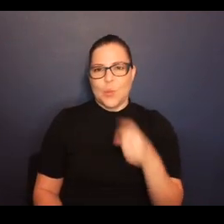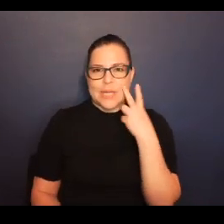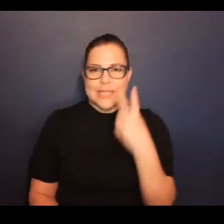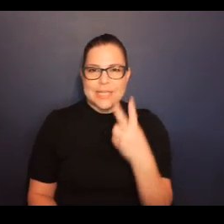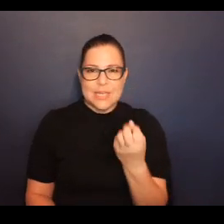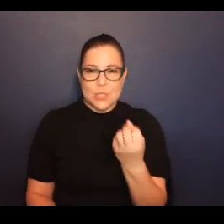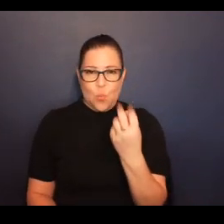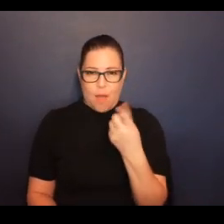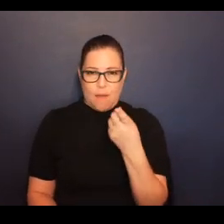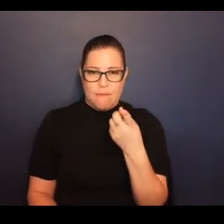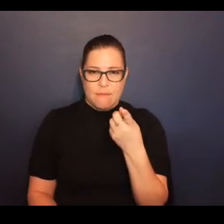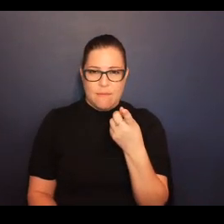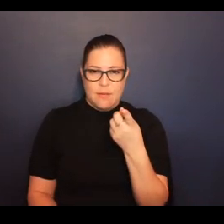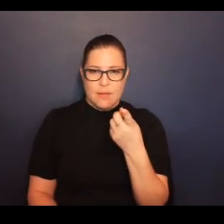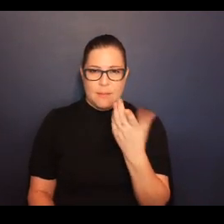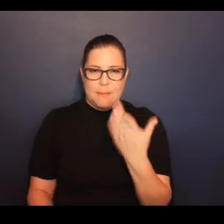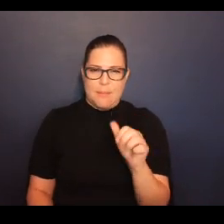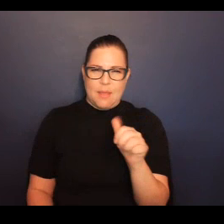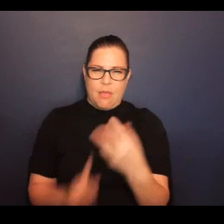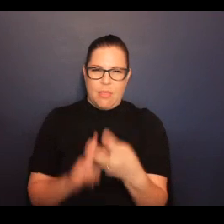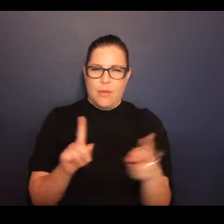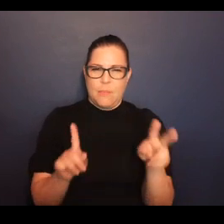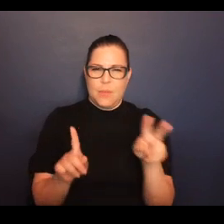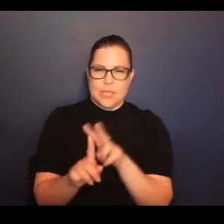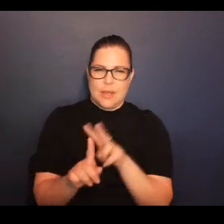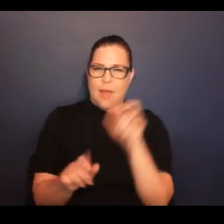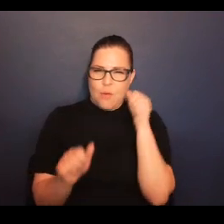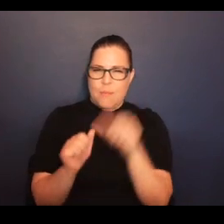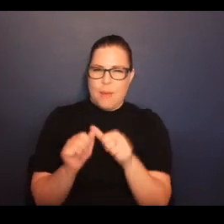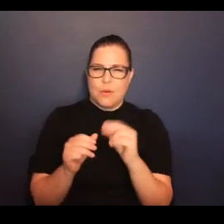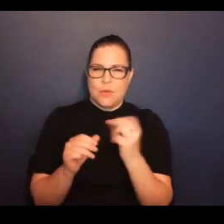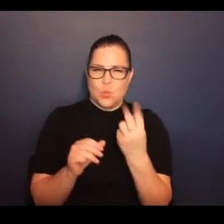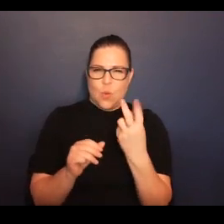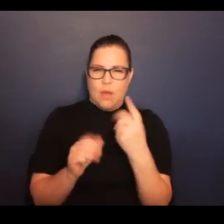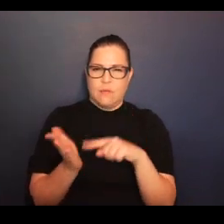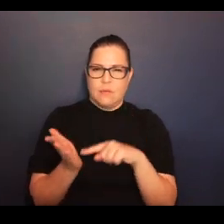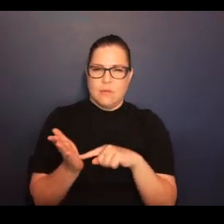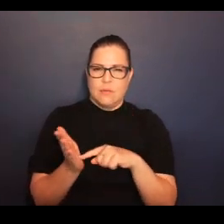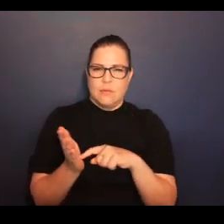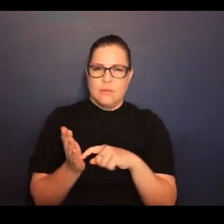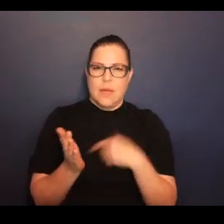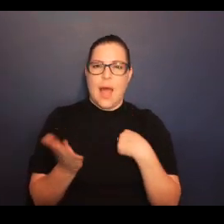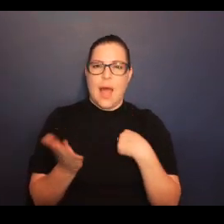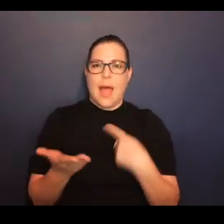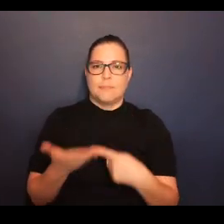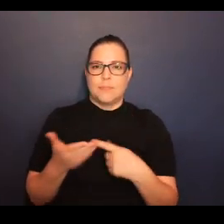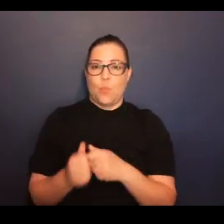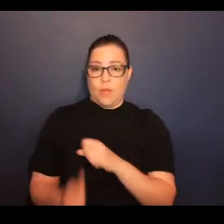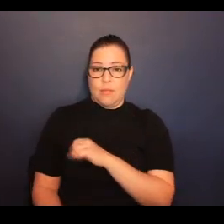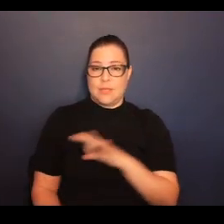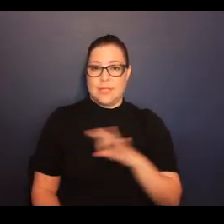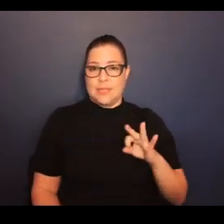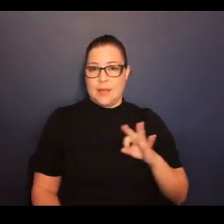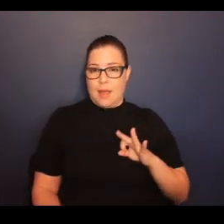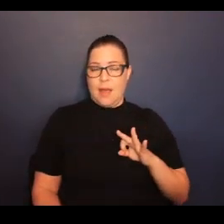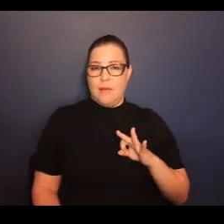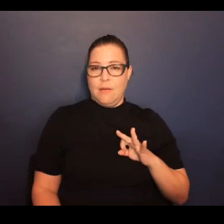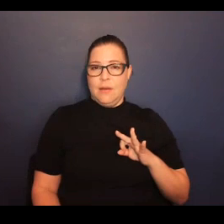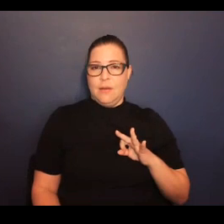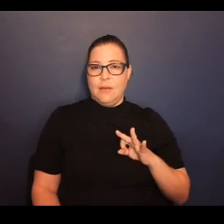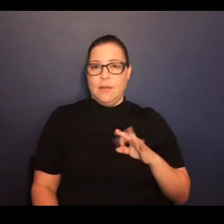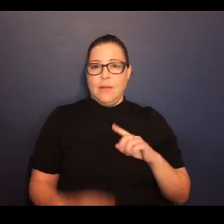slide 12, and I think we could see it from another slide, but I do remember 12. I've had conversations with staff about some of